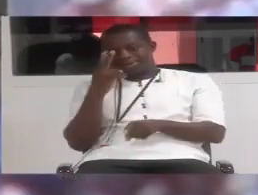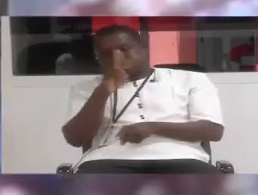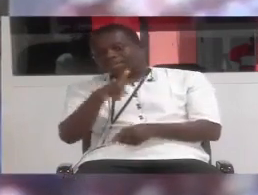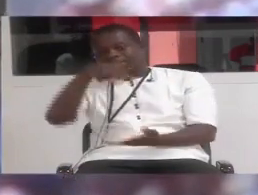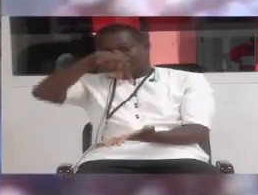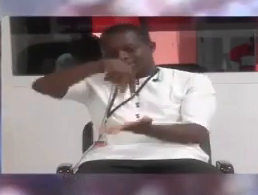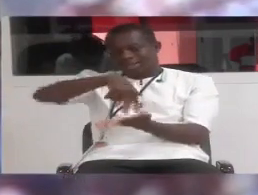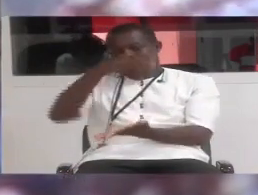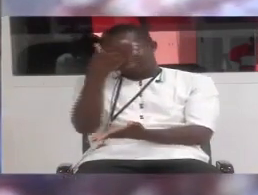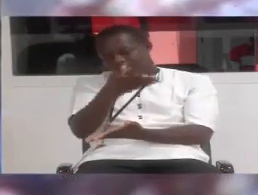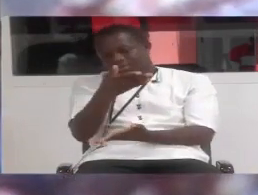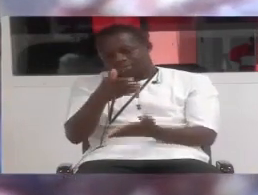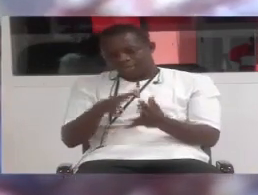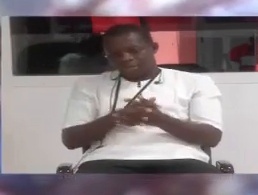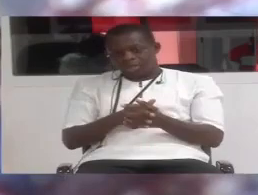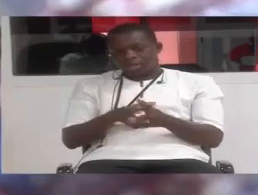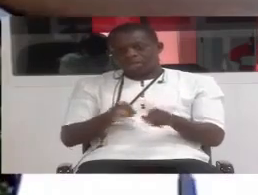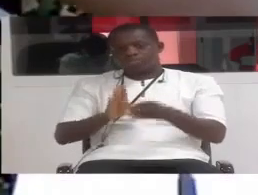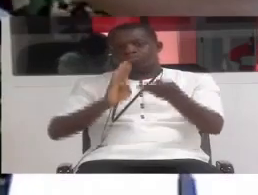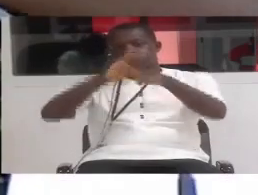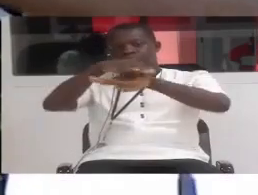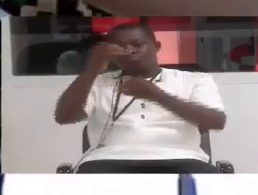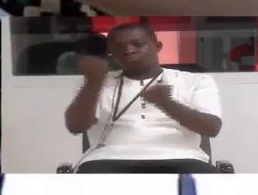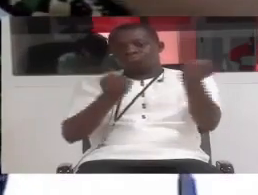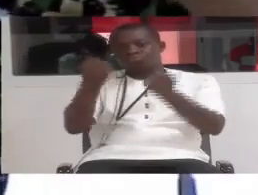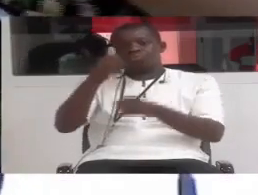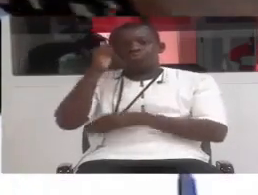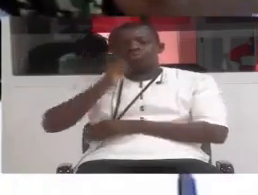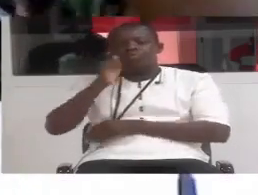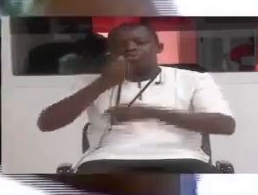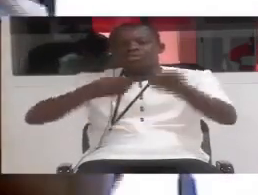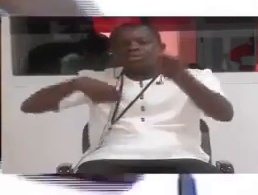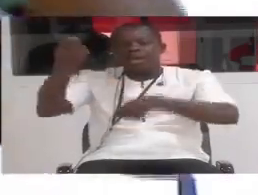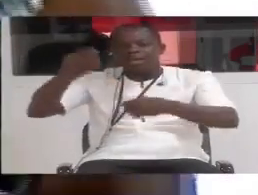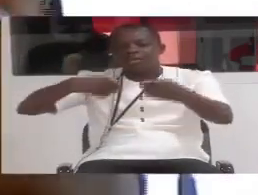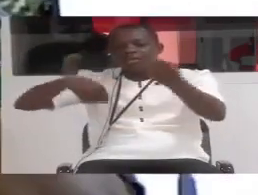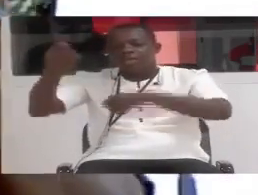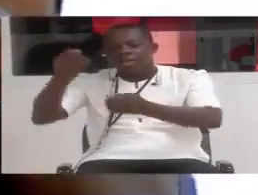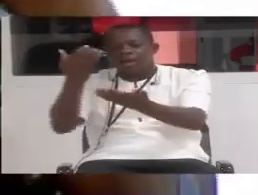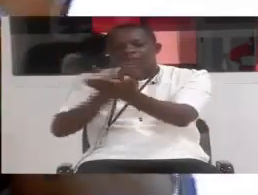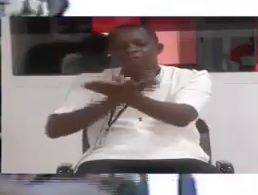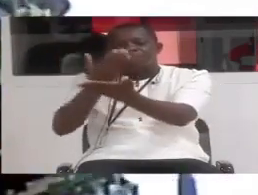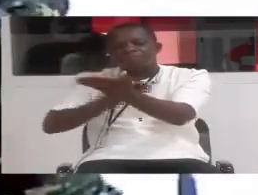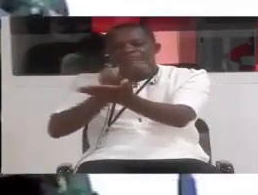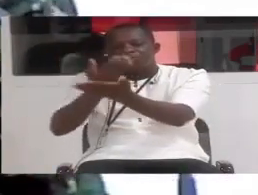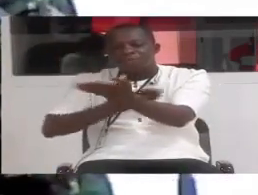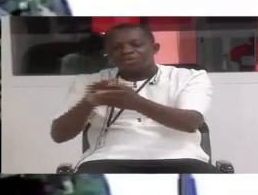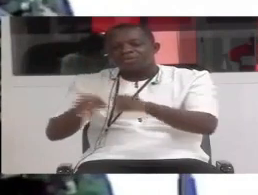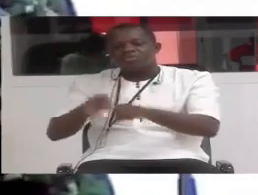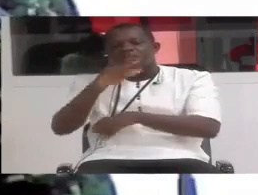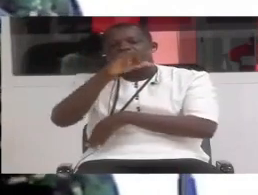found parked there. Truck bi moy truck yu ñoot yuñ dé use pour jaay jël comme li fi truck yoy naka lañ ko léro amna truck